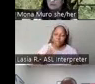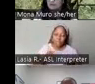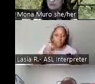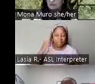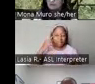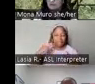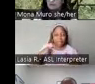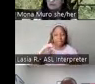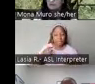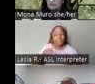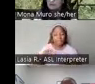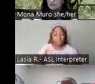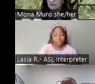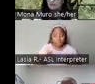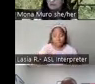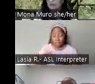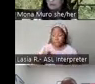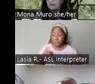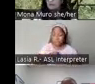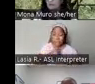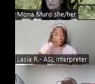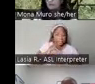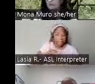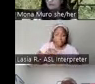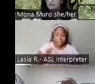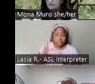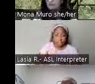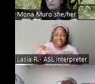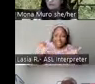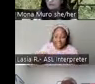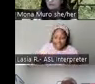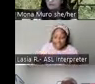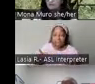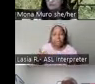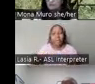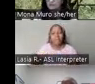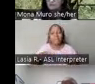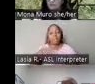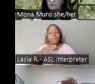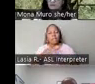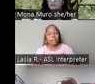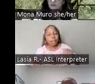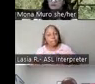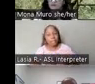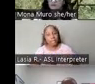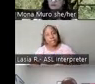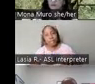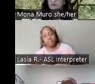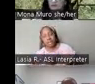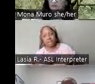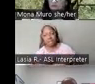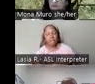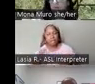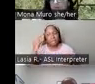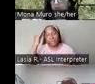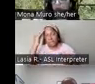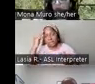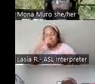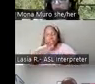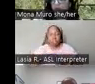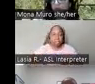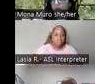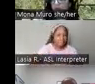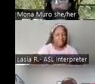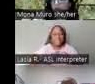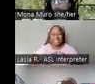still need that space to express their concerns, legal, they are fear for the abuser, they need shelter, they need legal services,